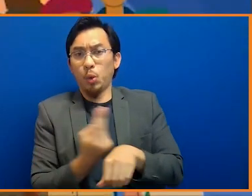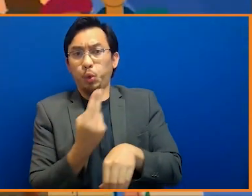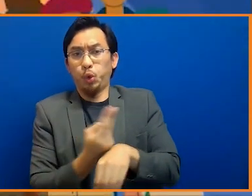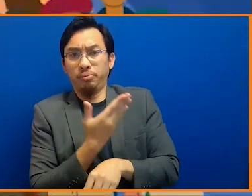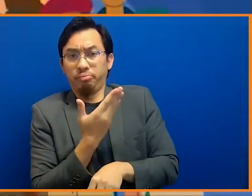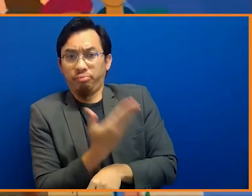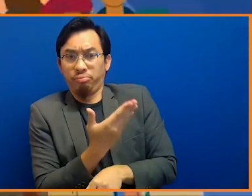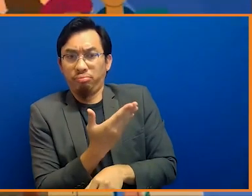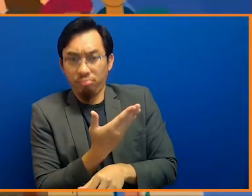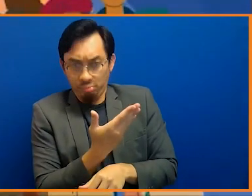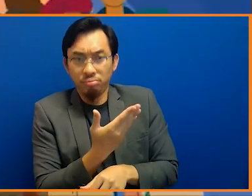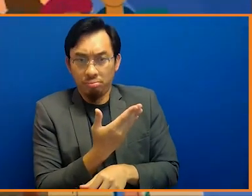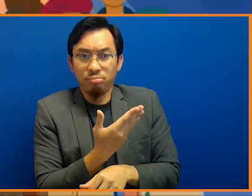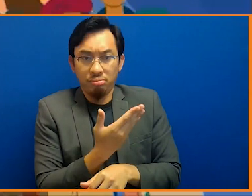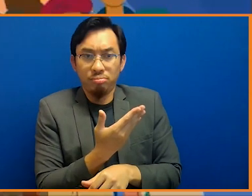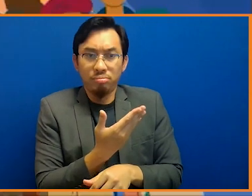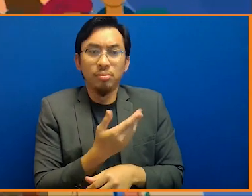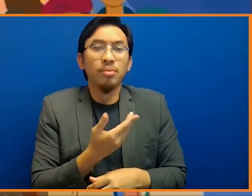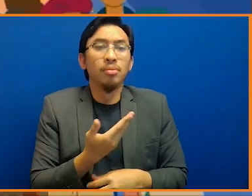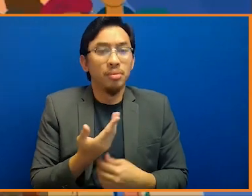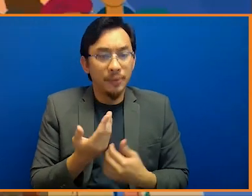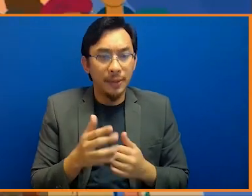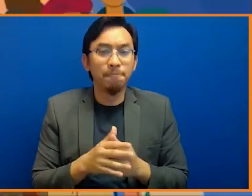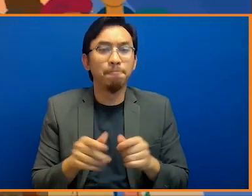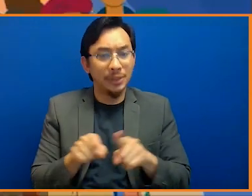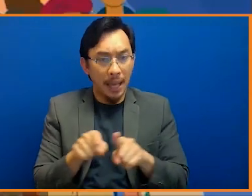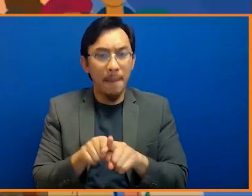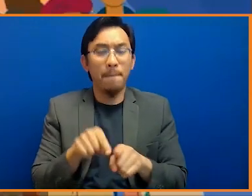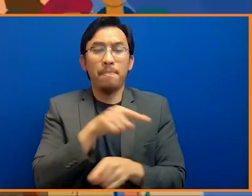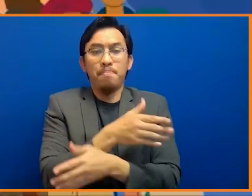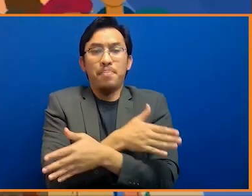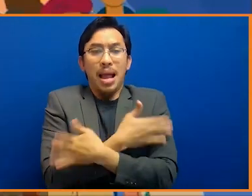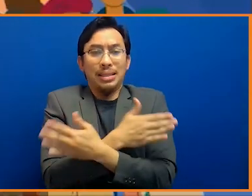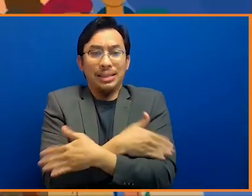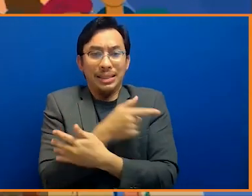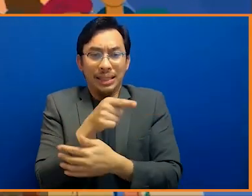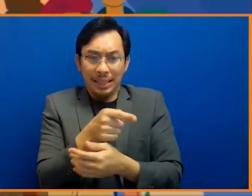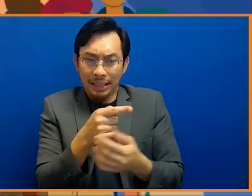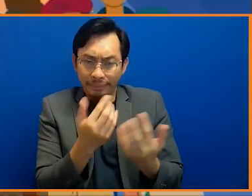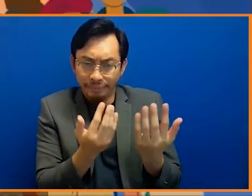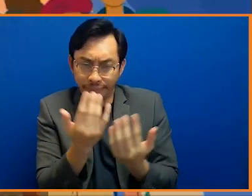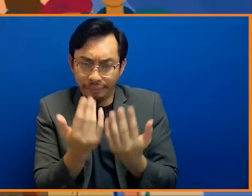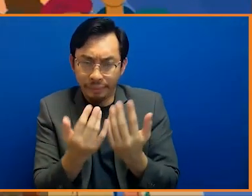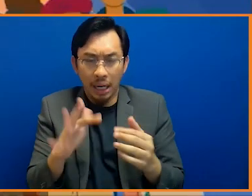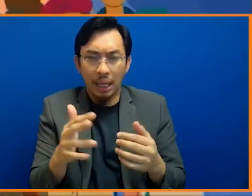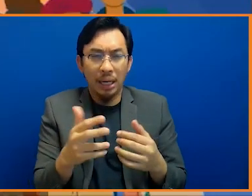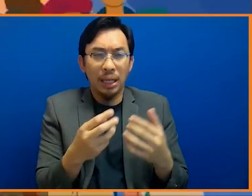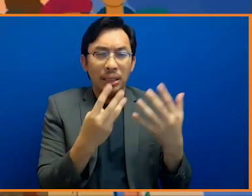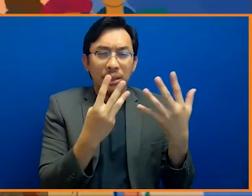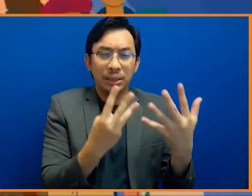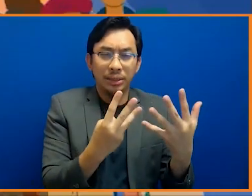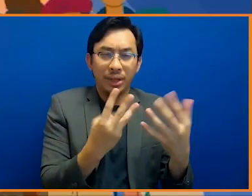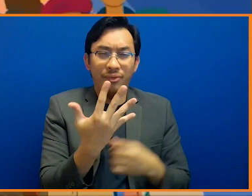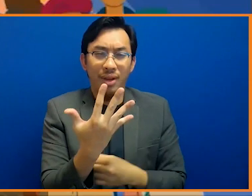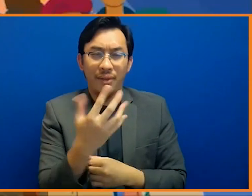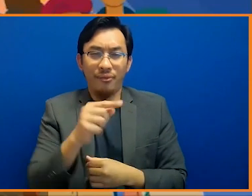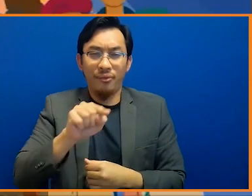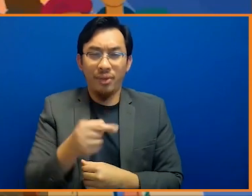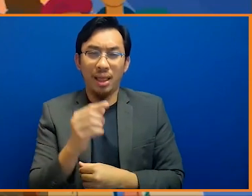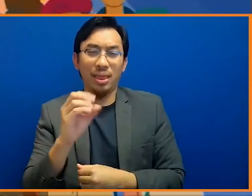map the type of the building like this one that we did for Banda Aceh. So we measure all like